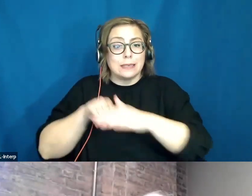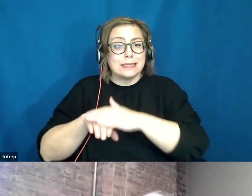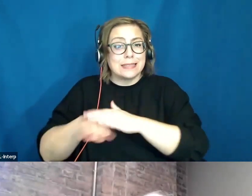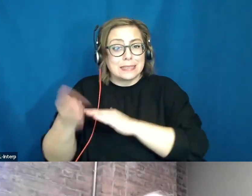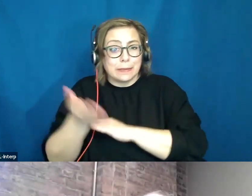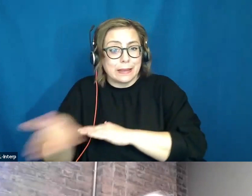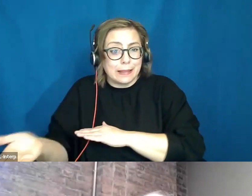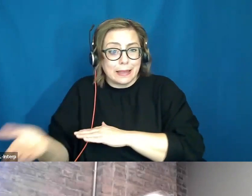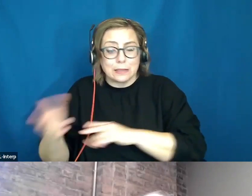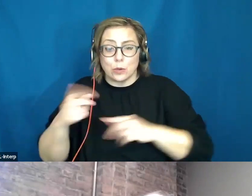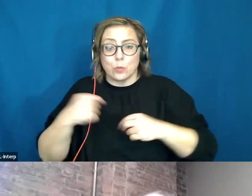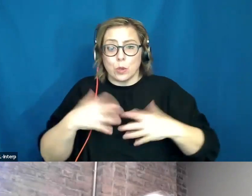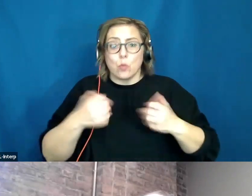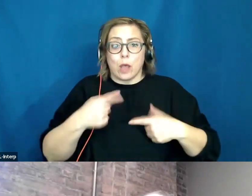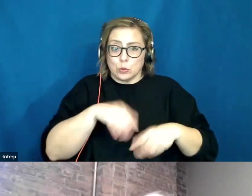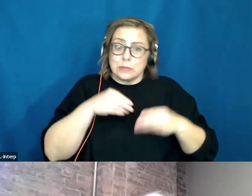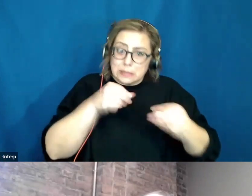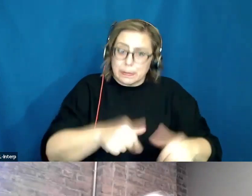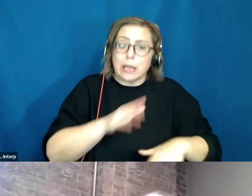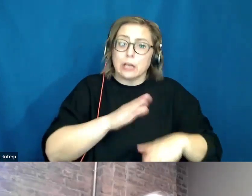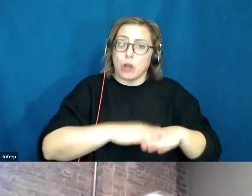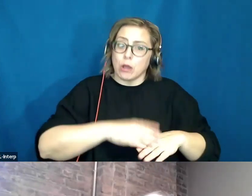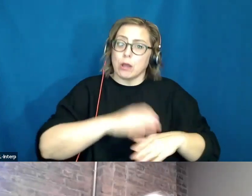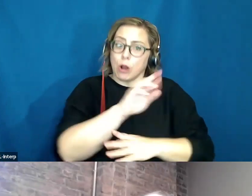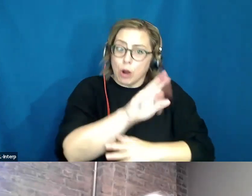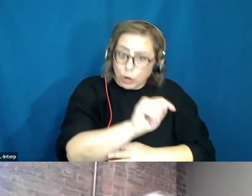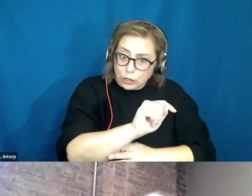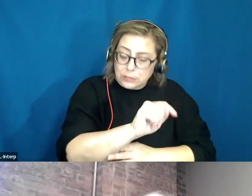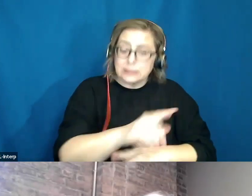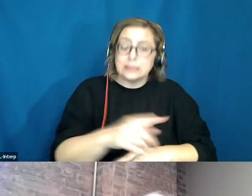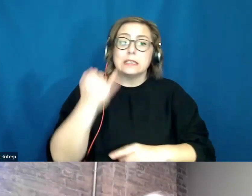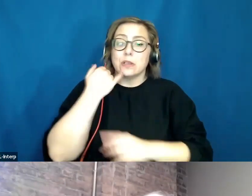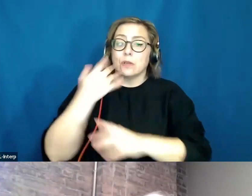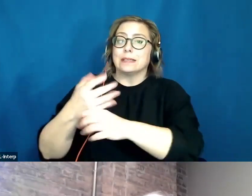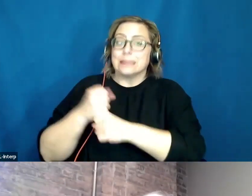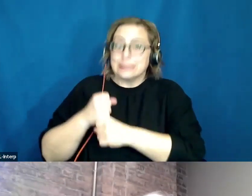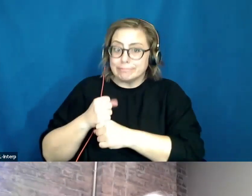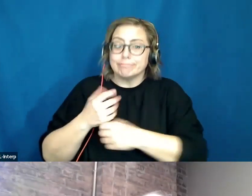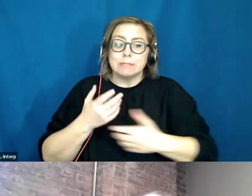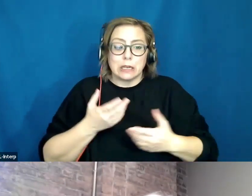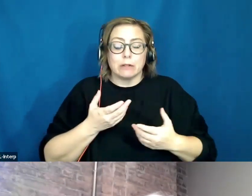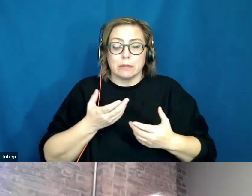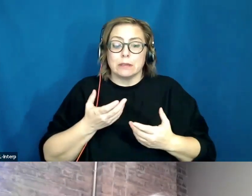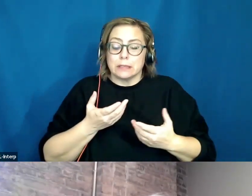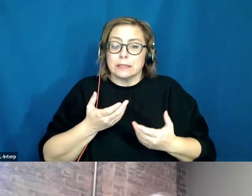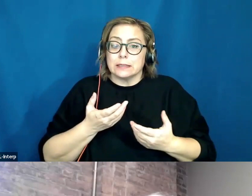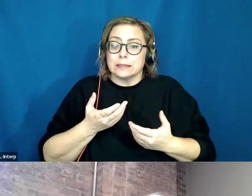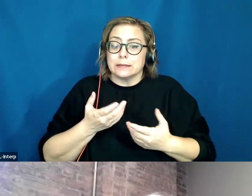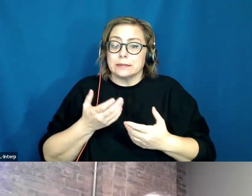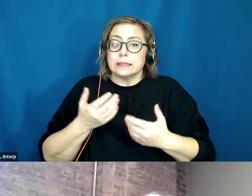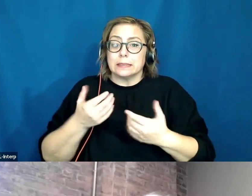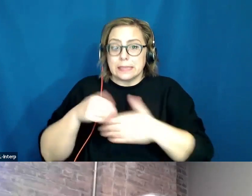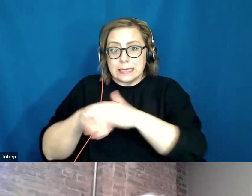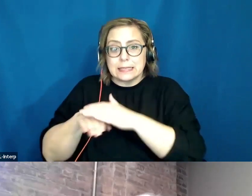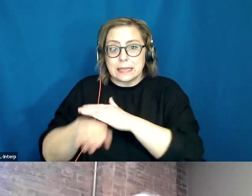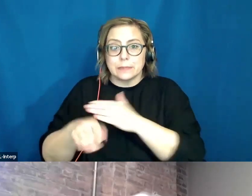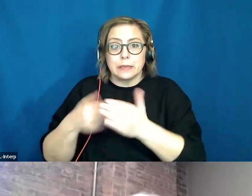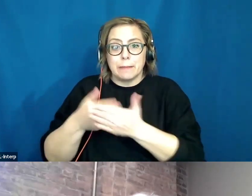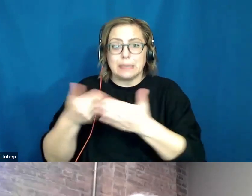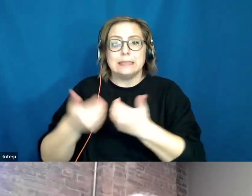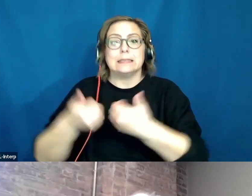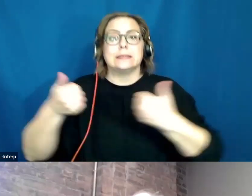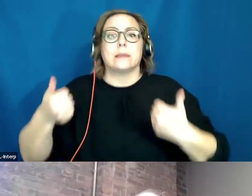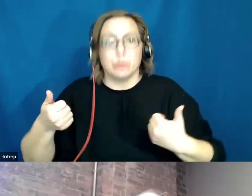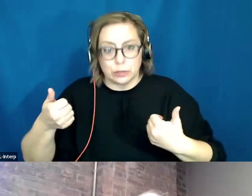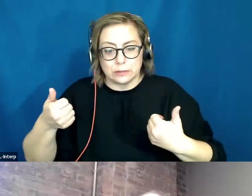you know, if you get a grant, it is for your materials and your living costs and that kind of thing. So